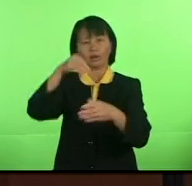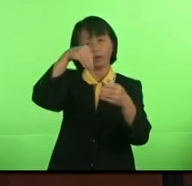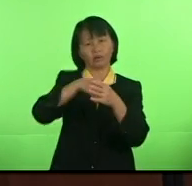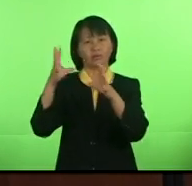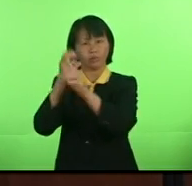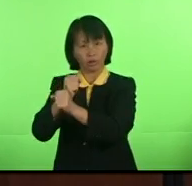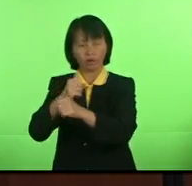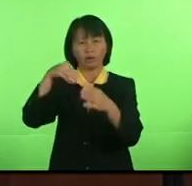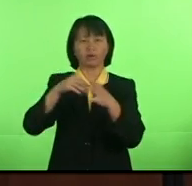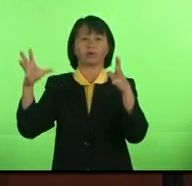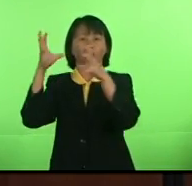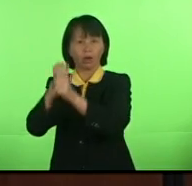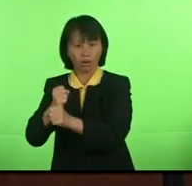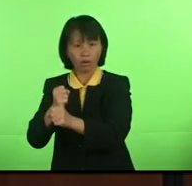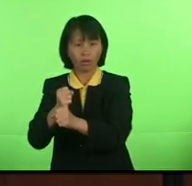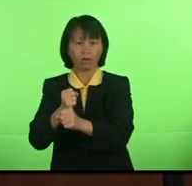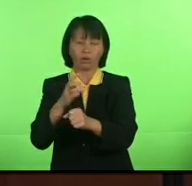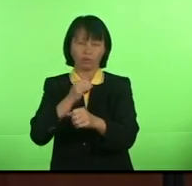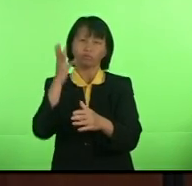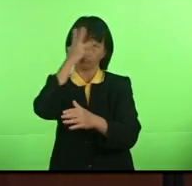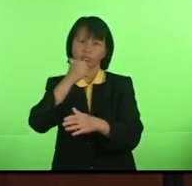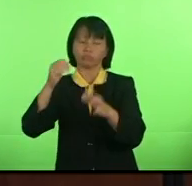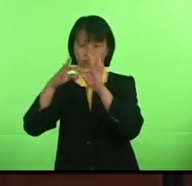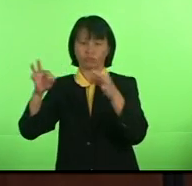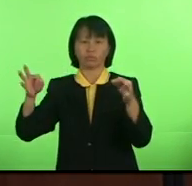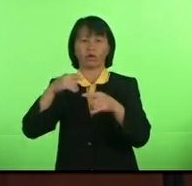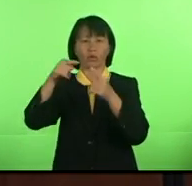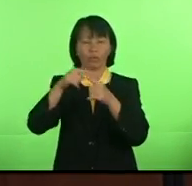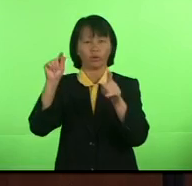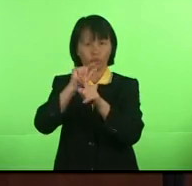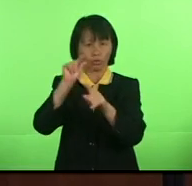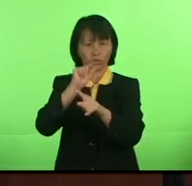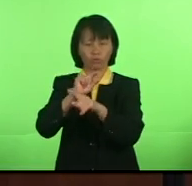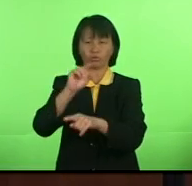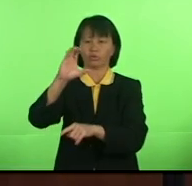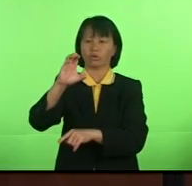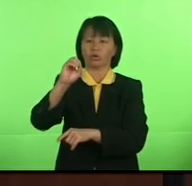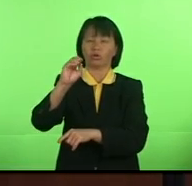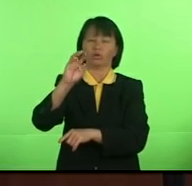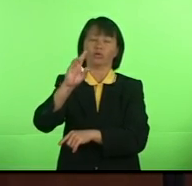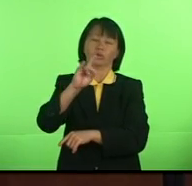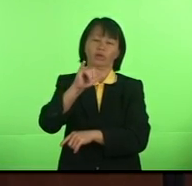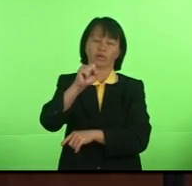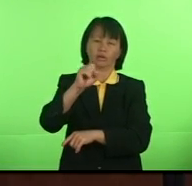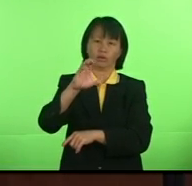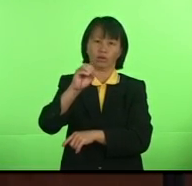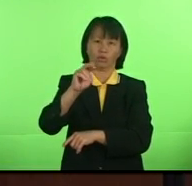summary, in conclusion. So it beautifies the sentence when you use discourse markers in your essay